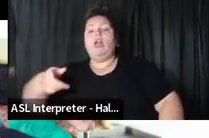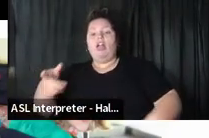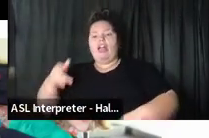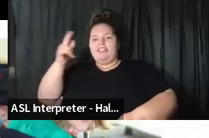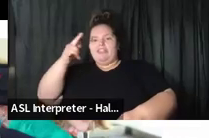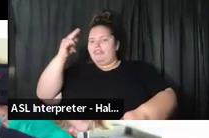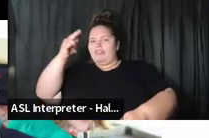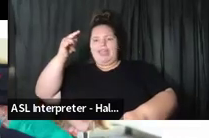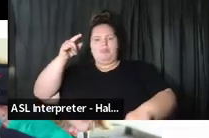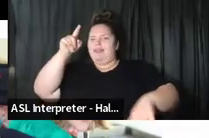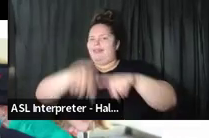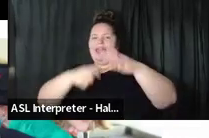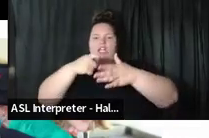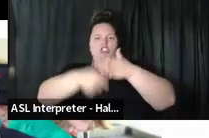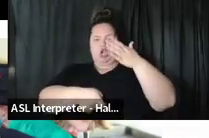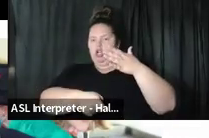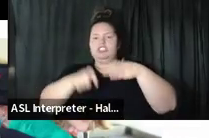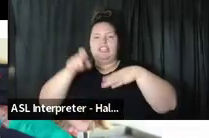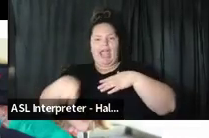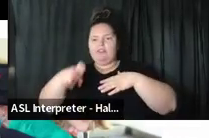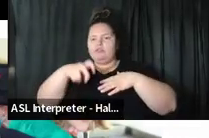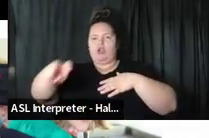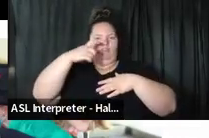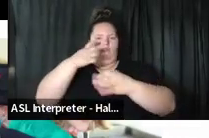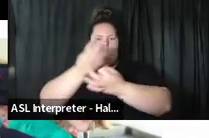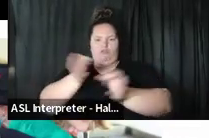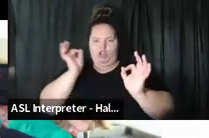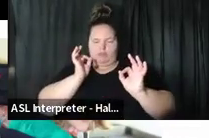and travel for free. And if you have things that you're looking to